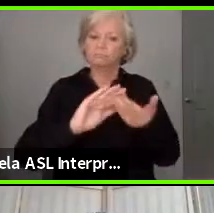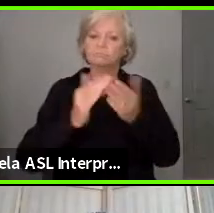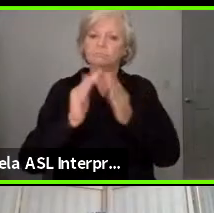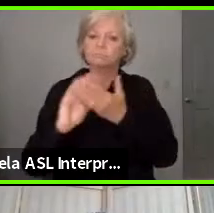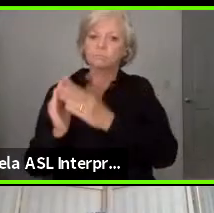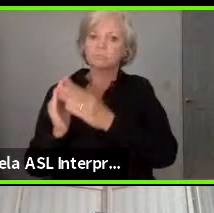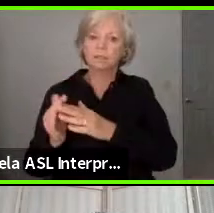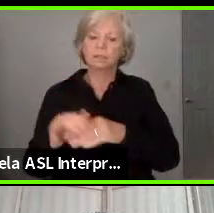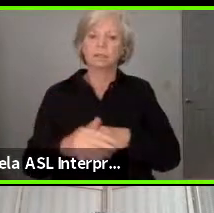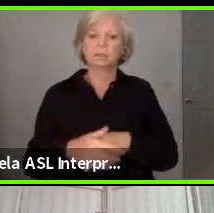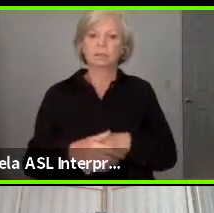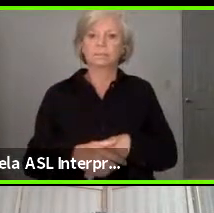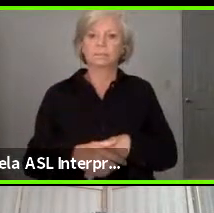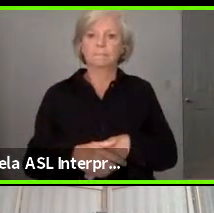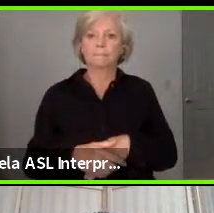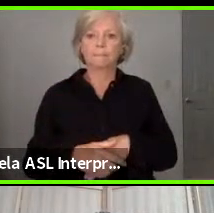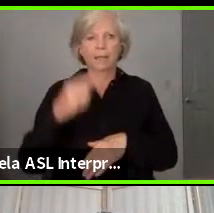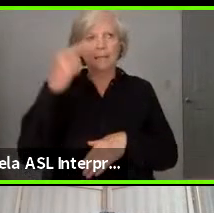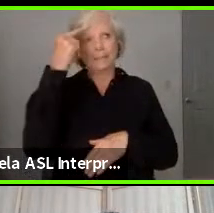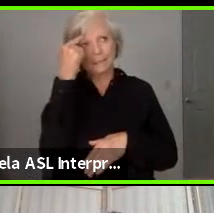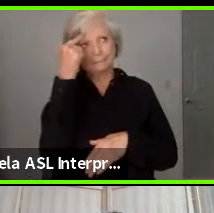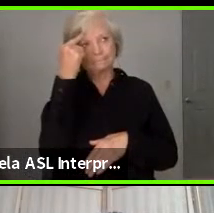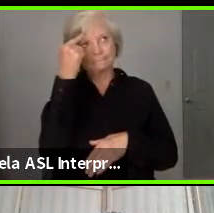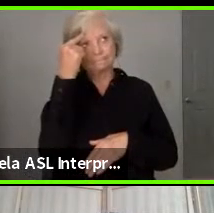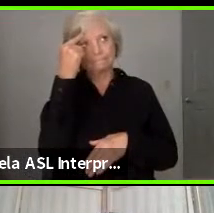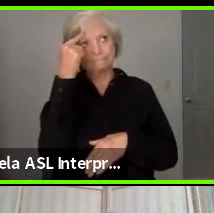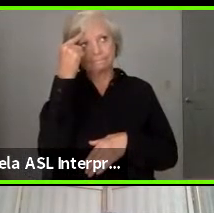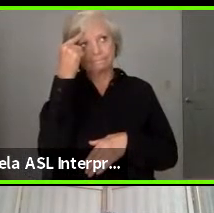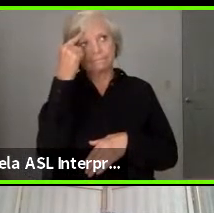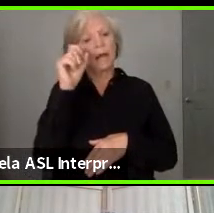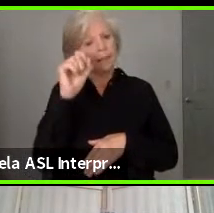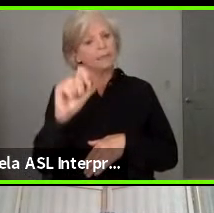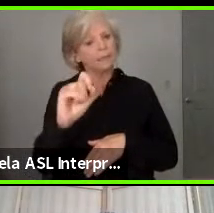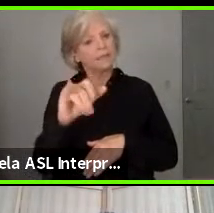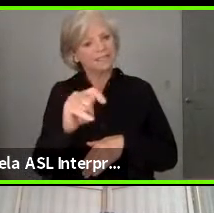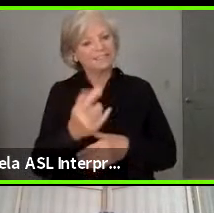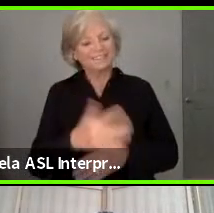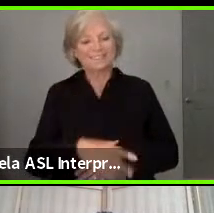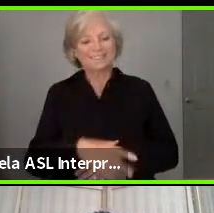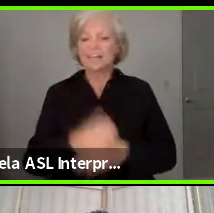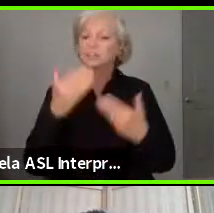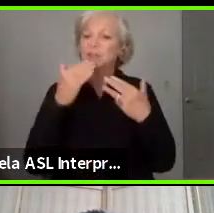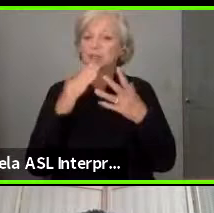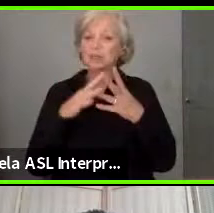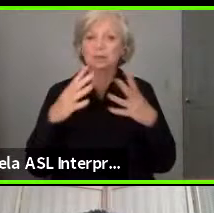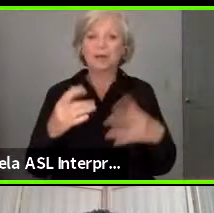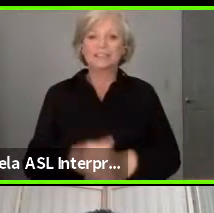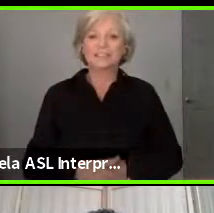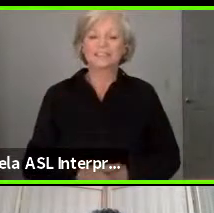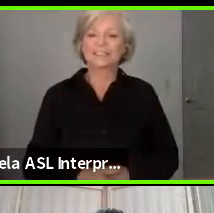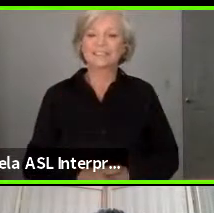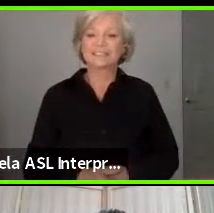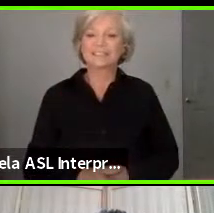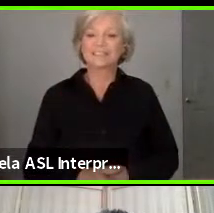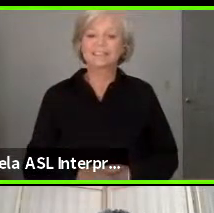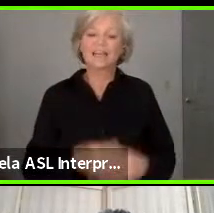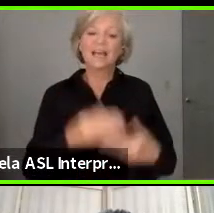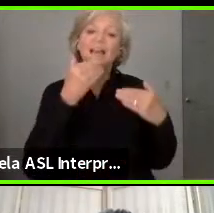What else? I think other than that, that's what I wanted to mention. Thank you so much. Cool. Thank you for that,